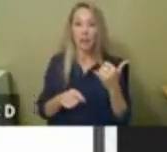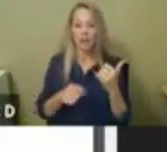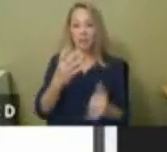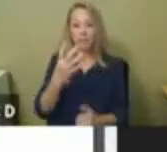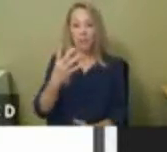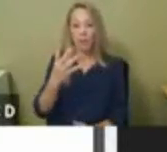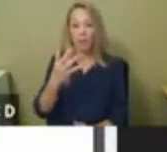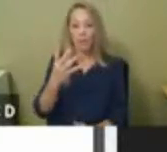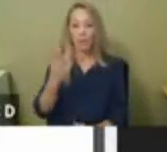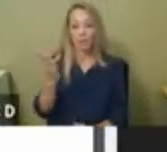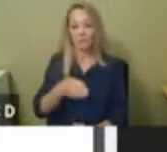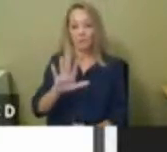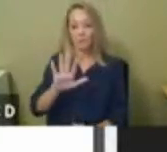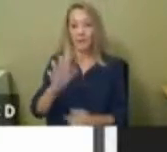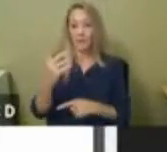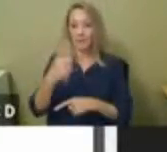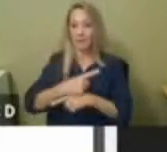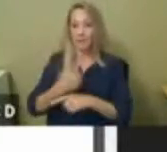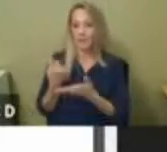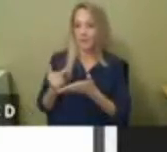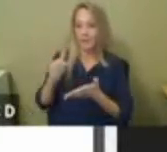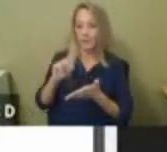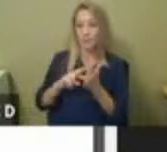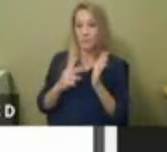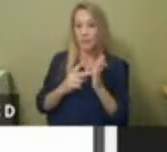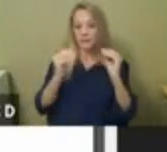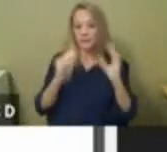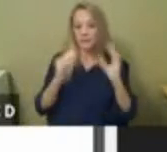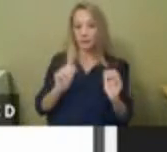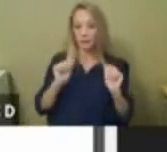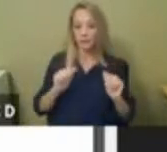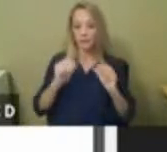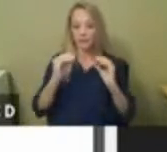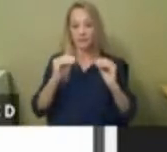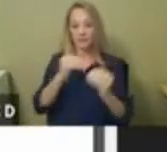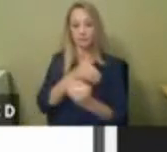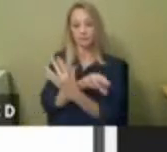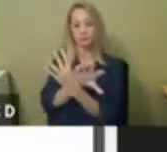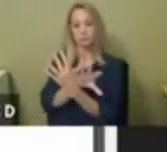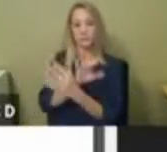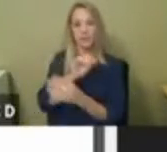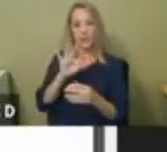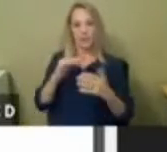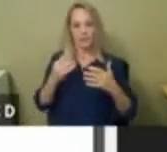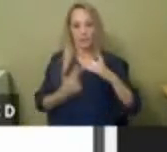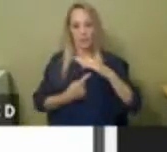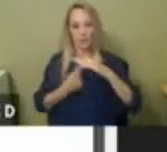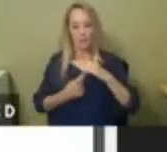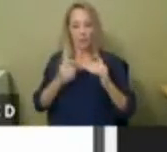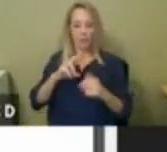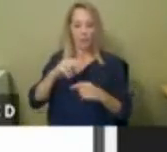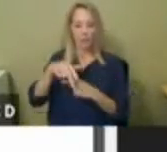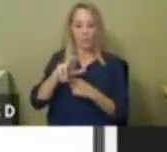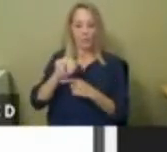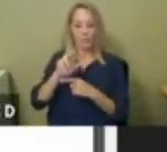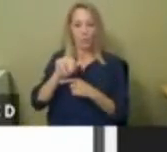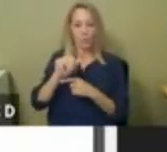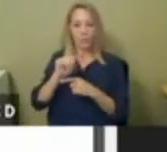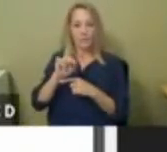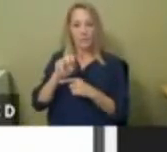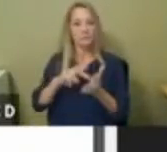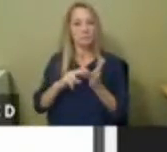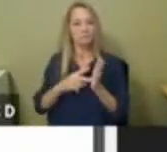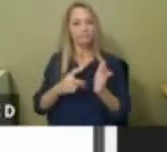days last week. Teachers are allowed to teach remotely while in quarantine or isolation, which has created additional demand